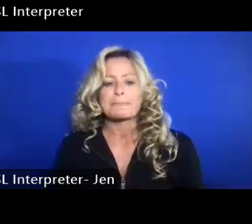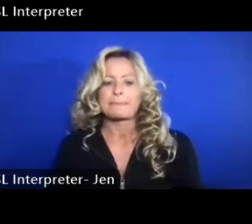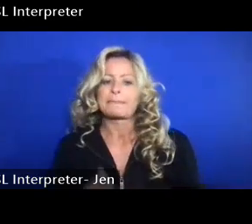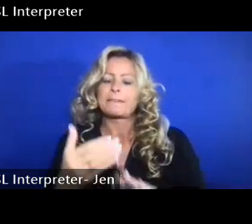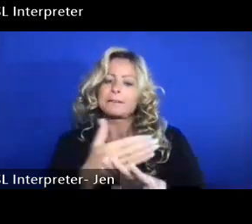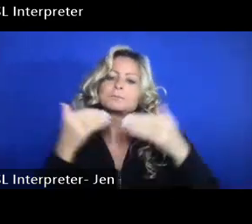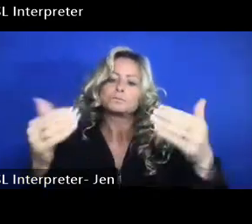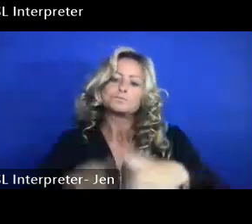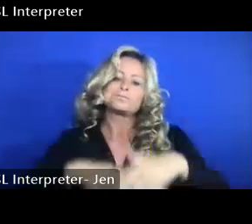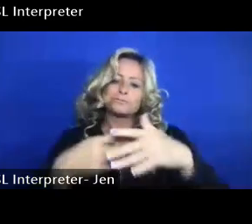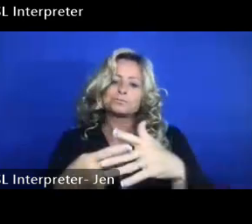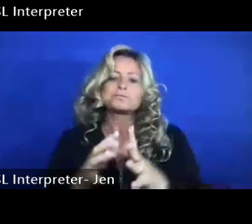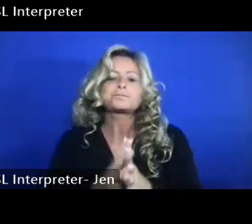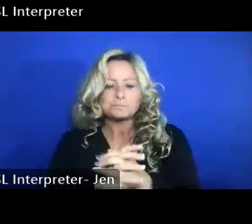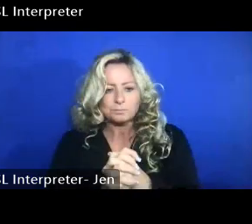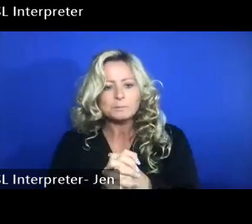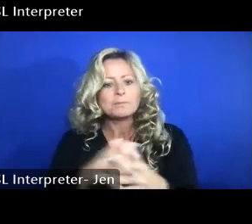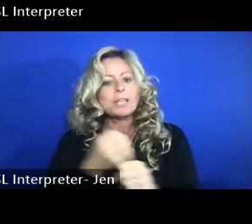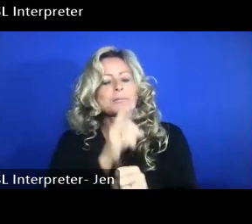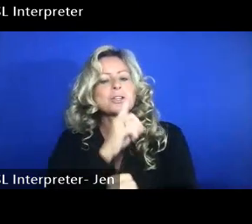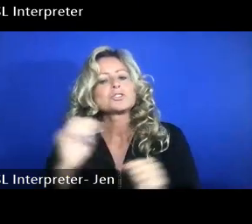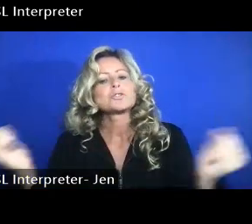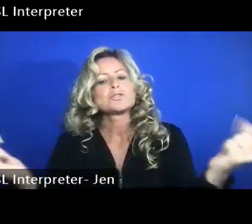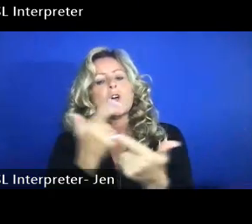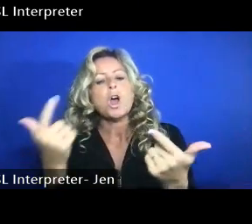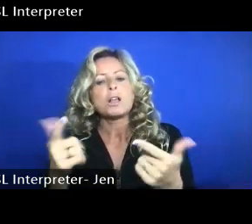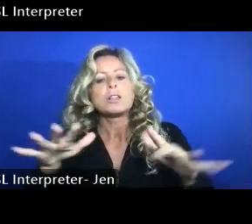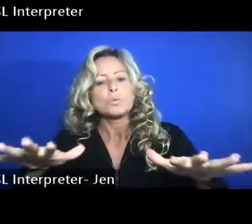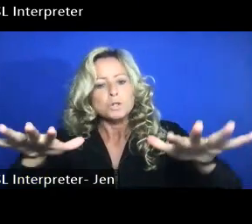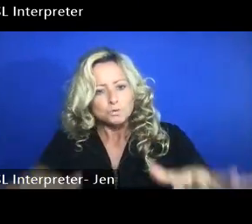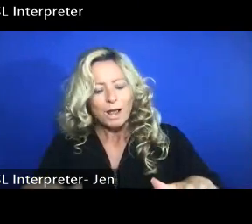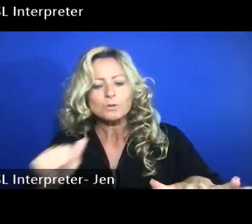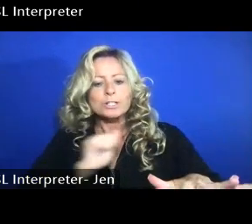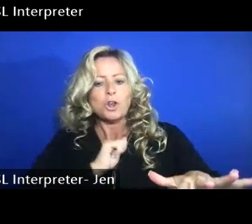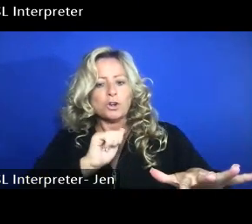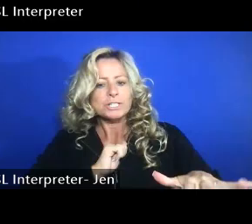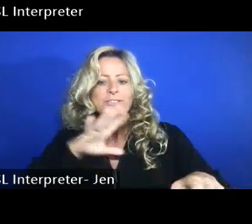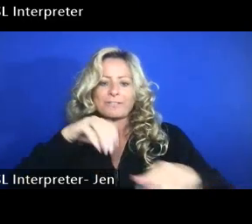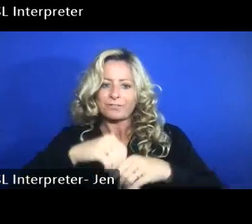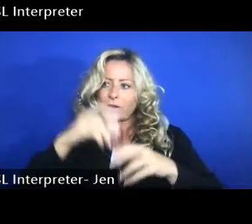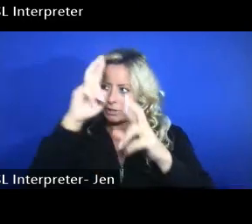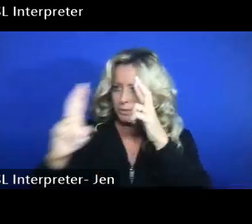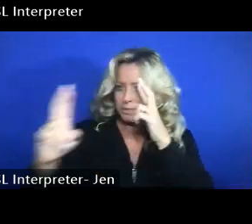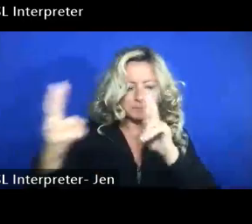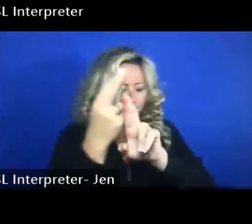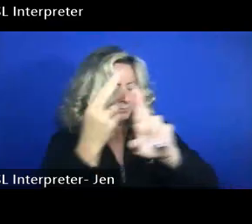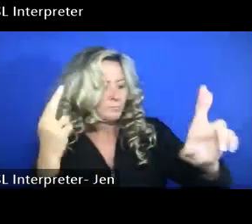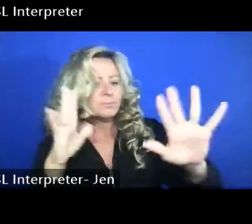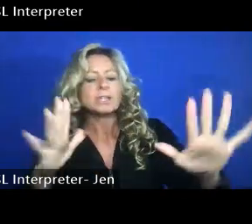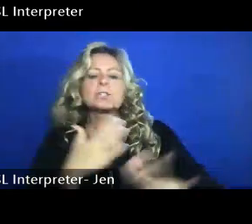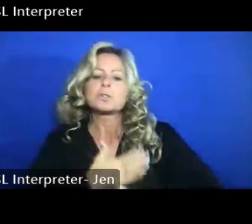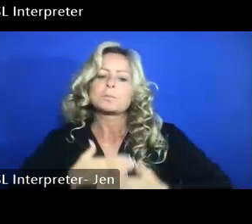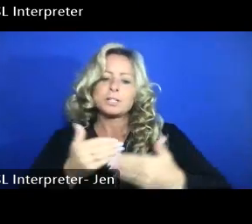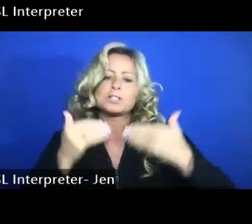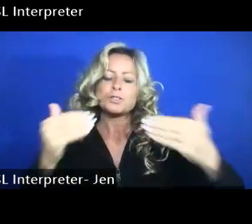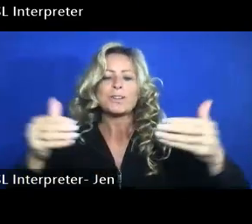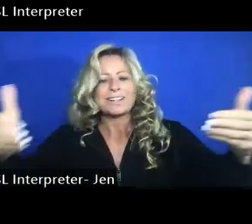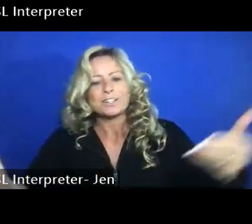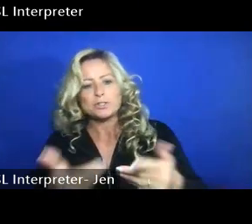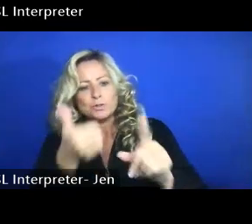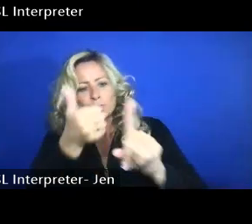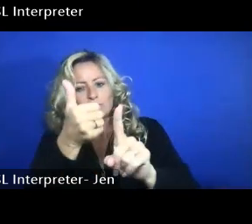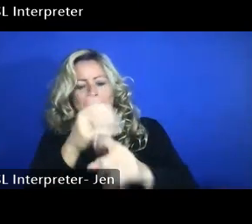So, before we get started, we want to ensure that we are grounding ourselves in respect. So please feel free to introduce